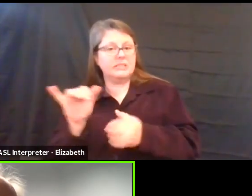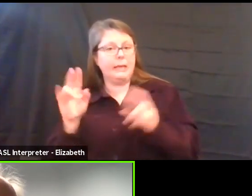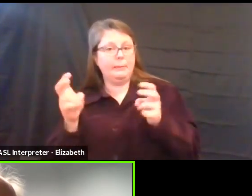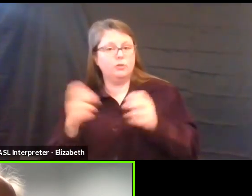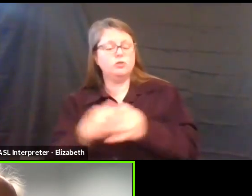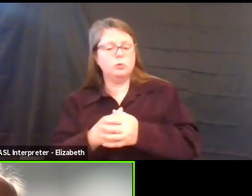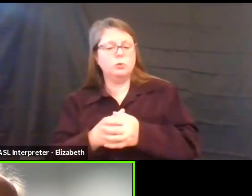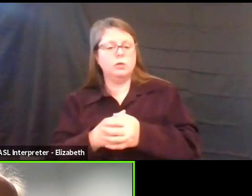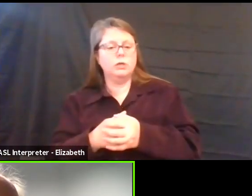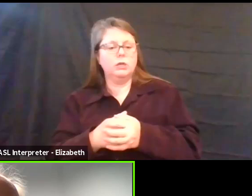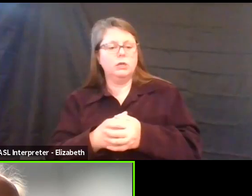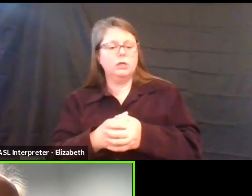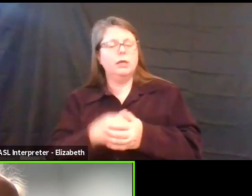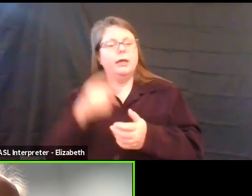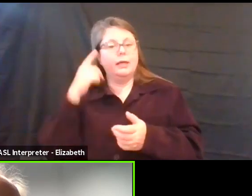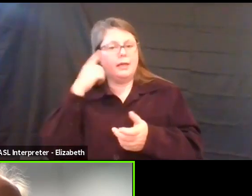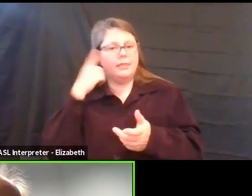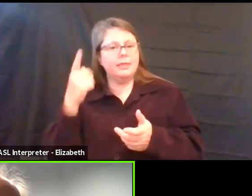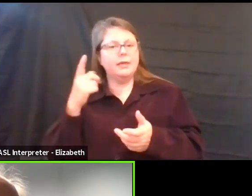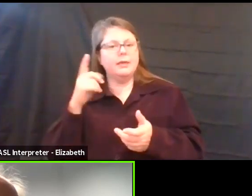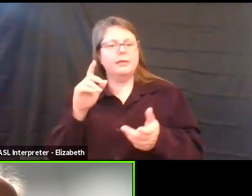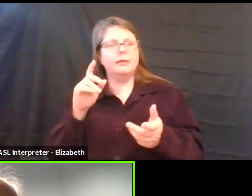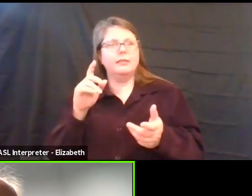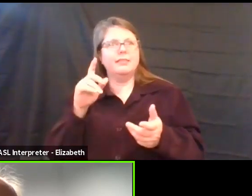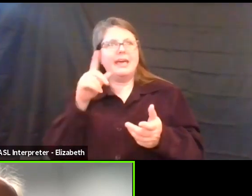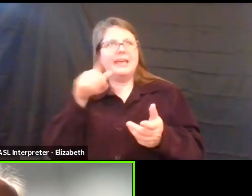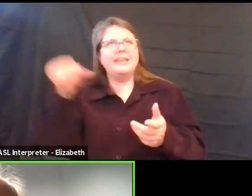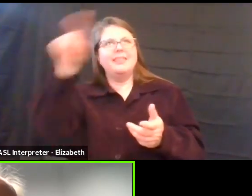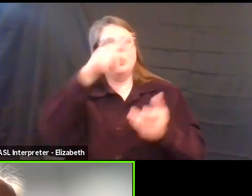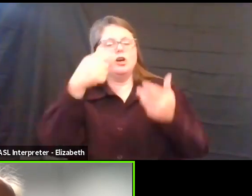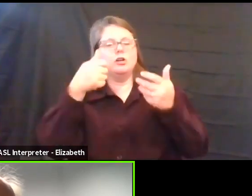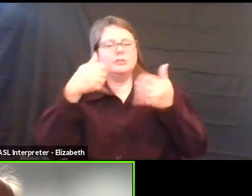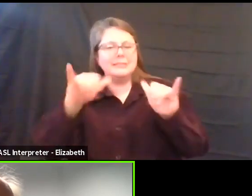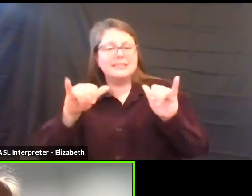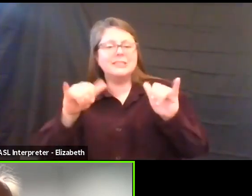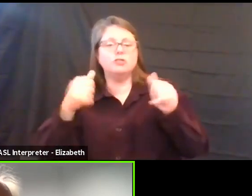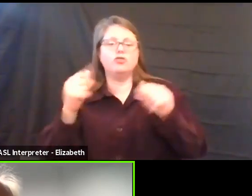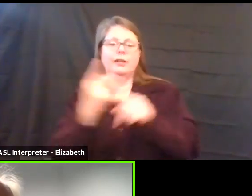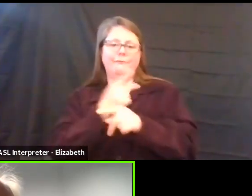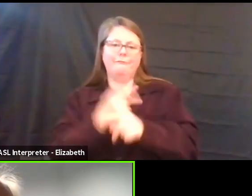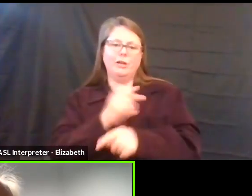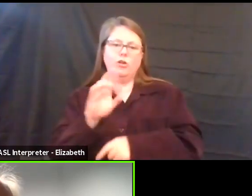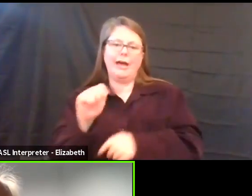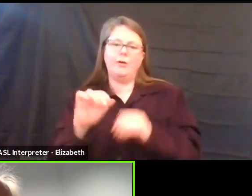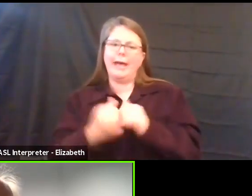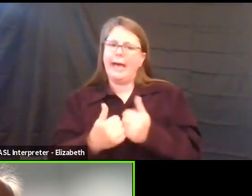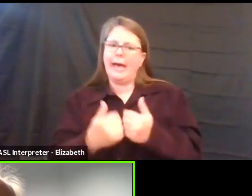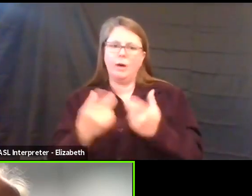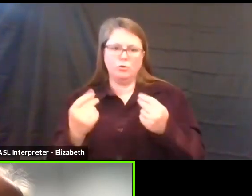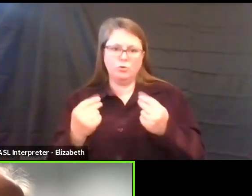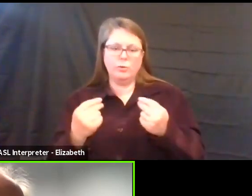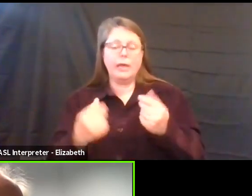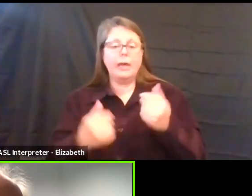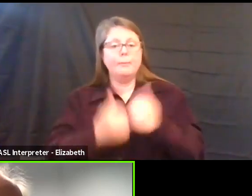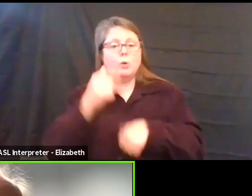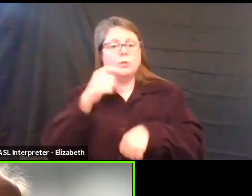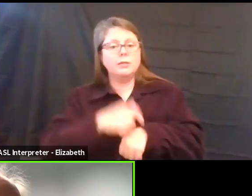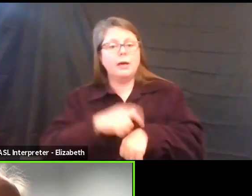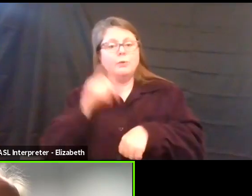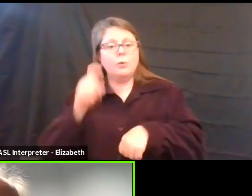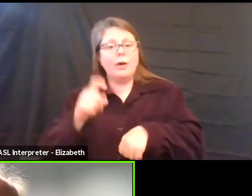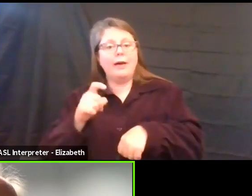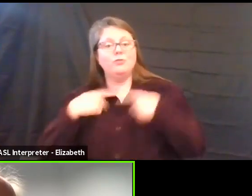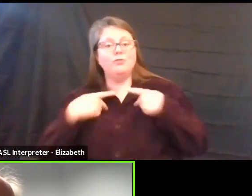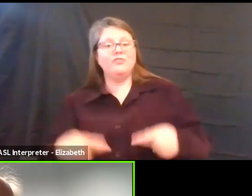that they're still trying to figure out how to do this. Typically, assessments involve a physical visit to the home. Well, that's not going to